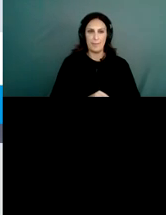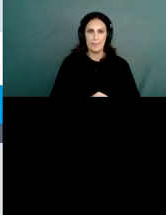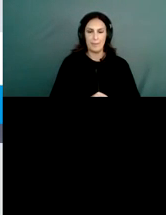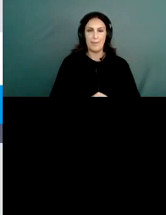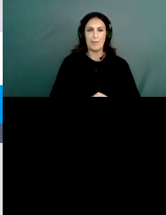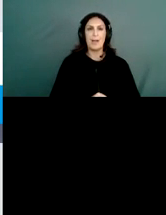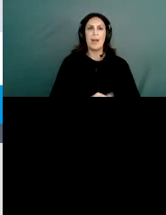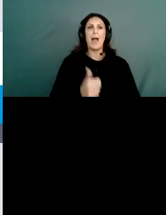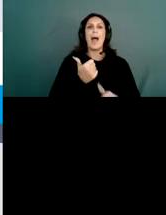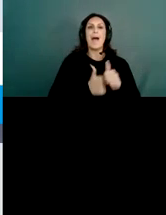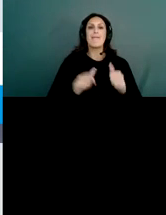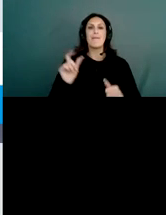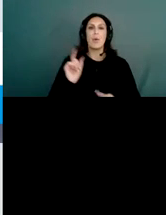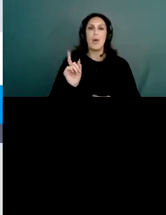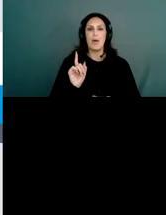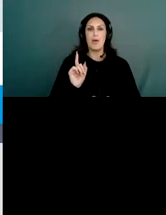Everywhere.